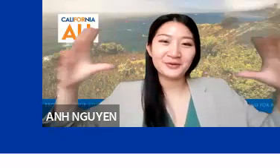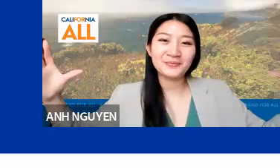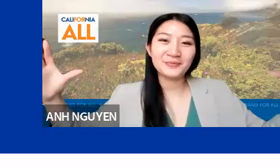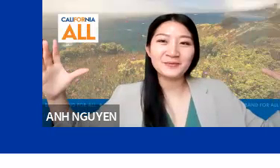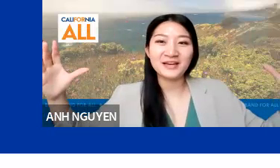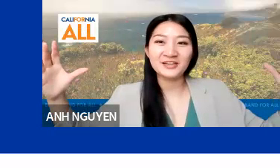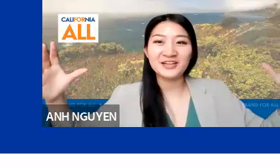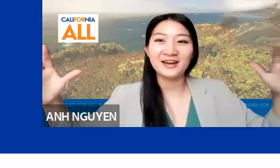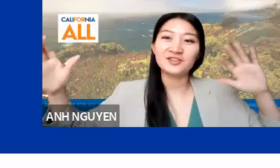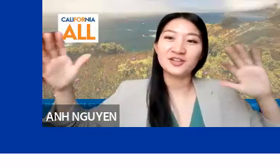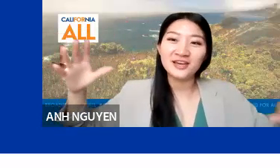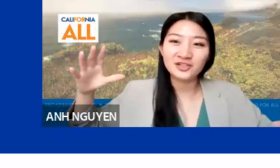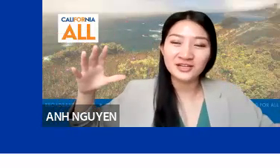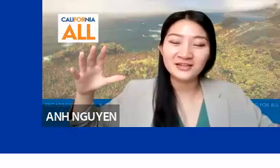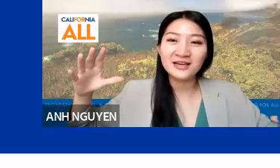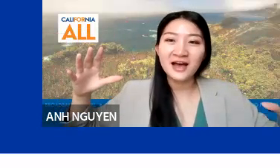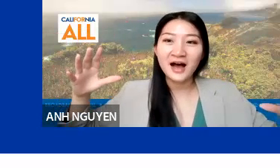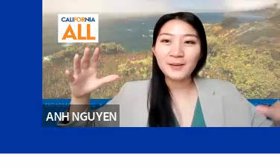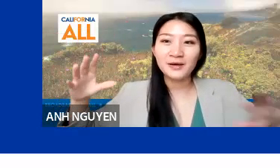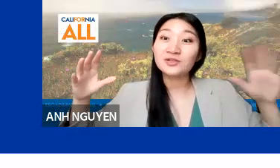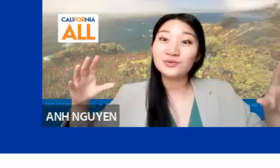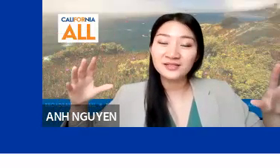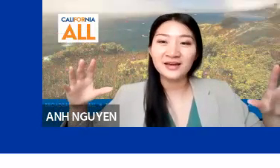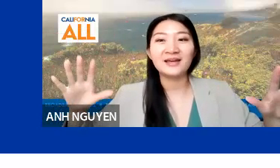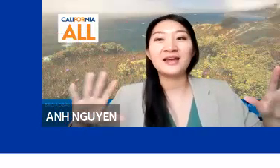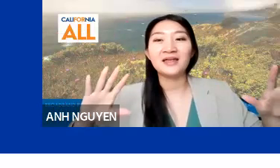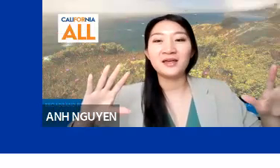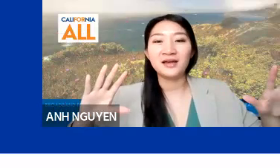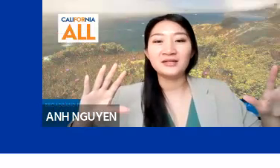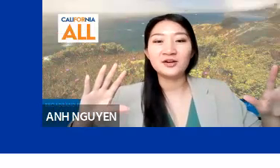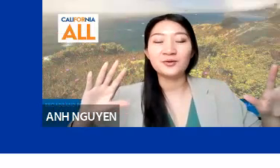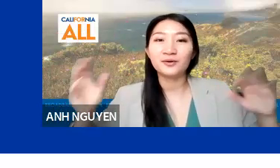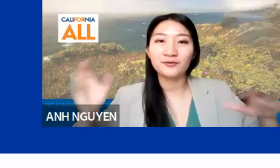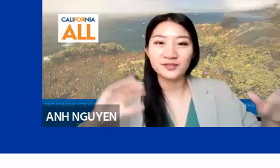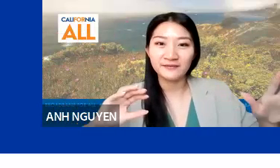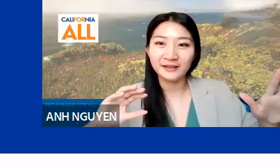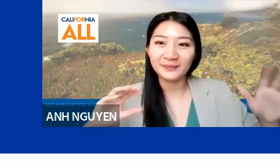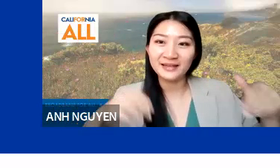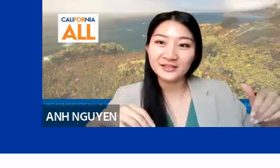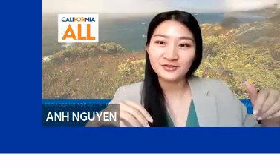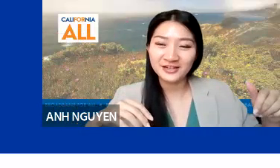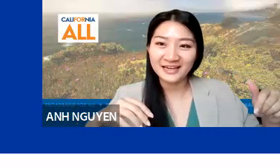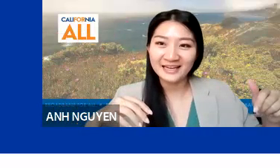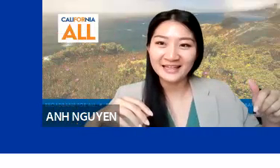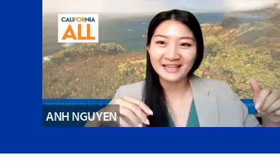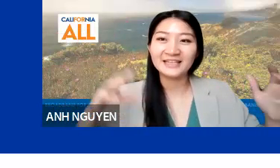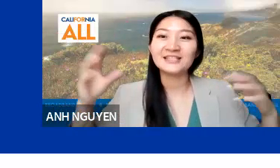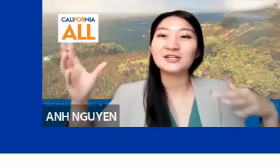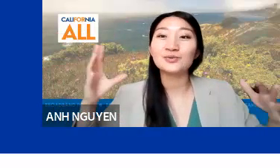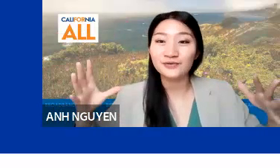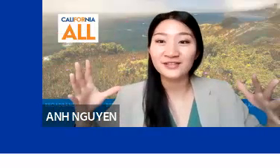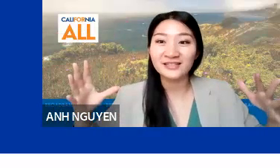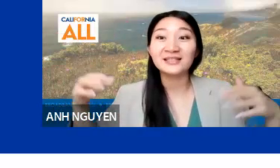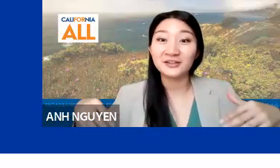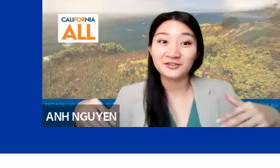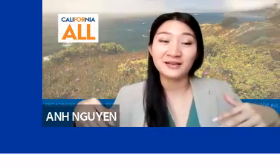but throughout the week, we actually had education on Tuesday, and then our workforce development yesterday, and then